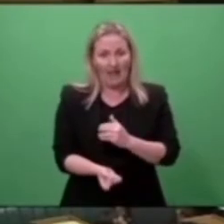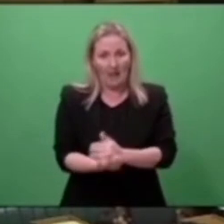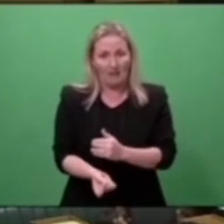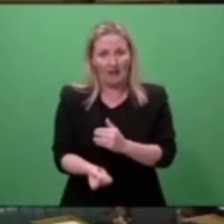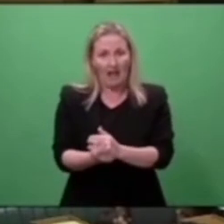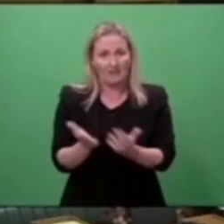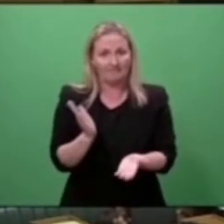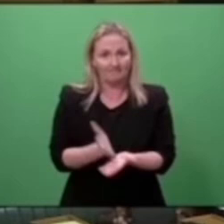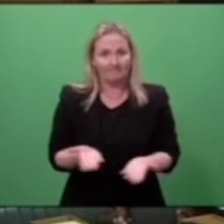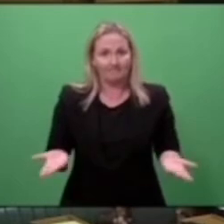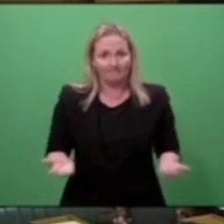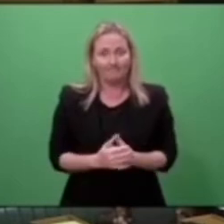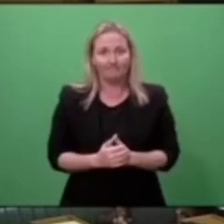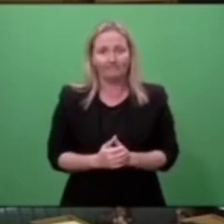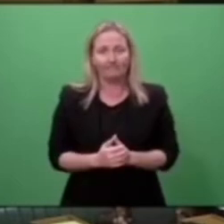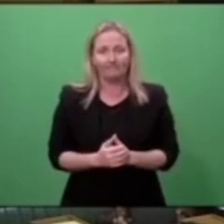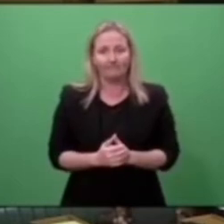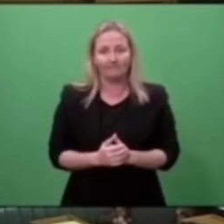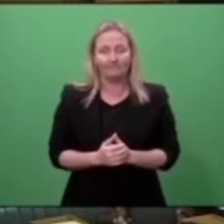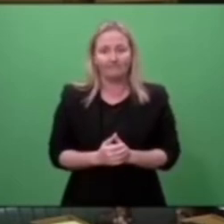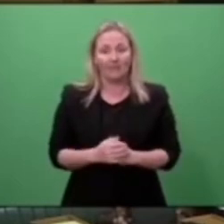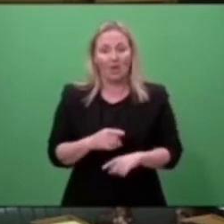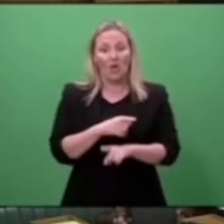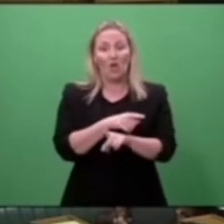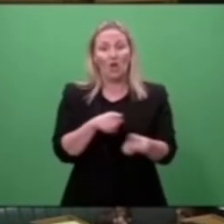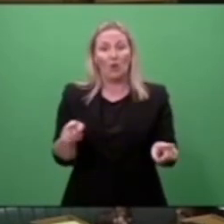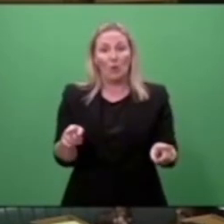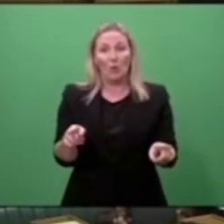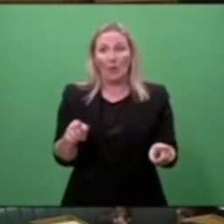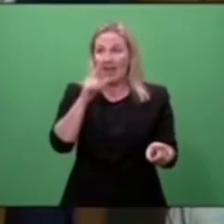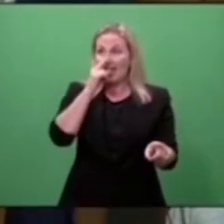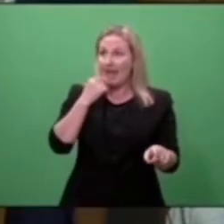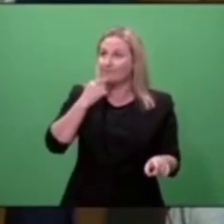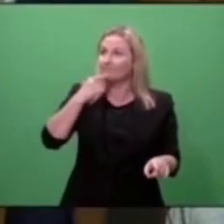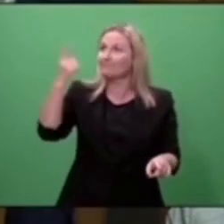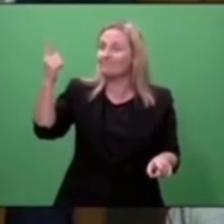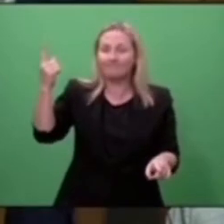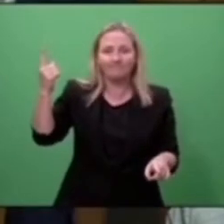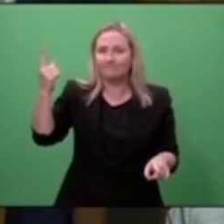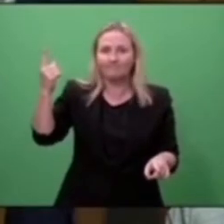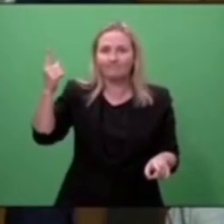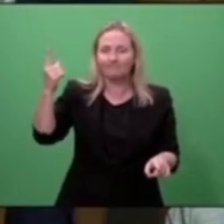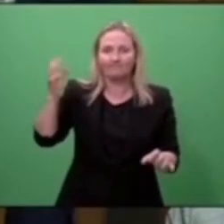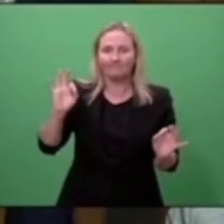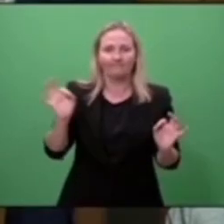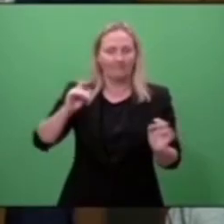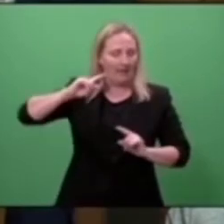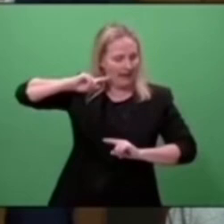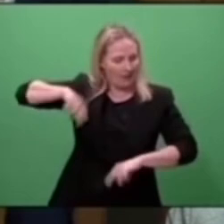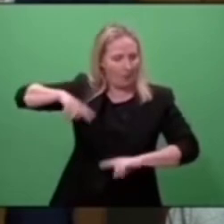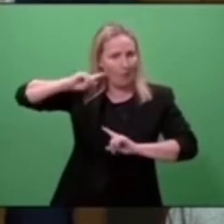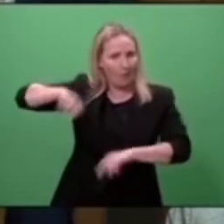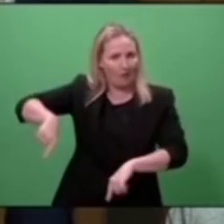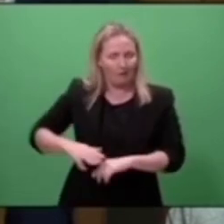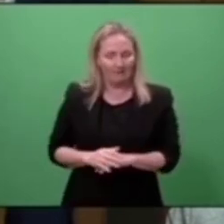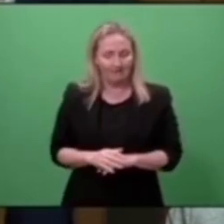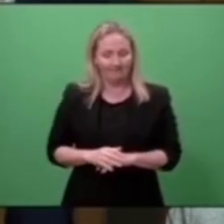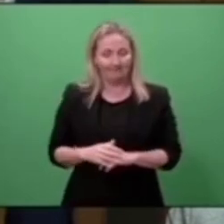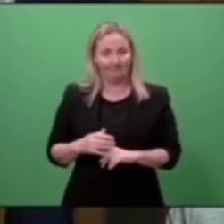it then denied you your voice and, worse, covered up the extent of the atrocities that took place.